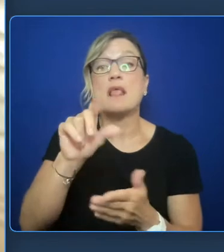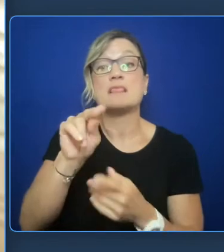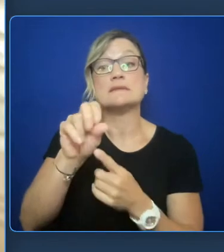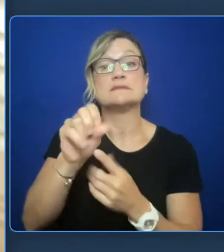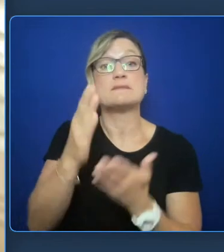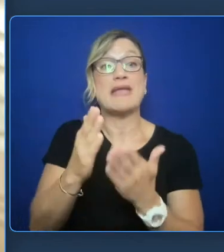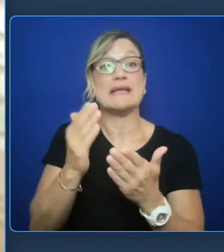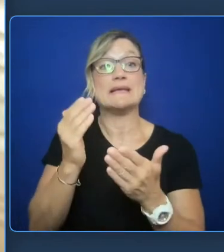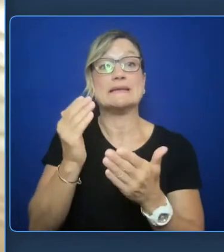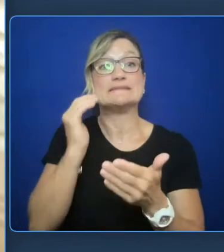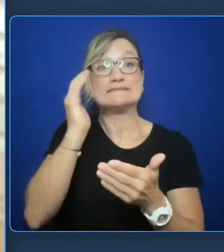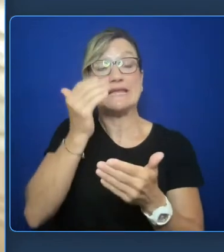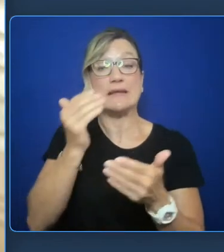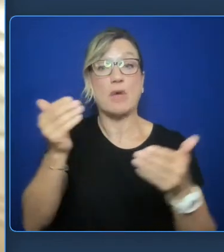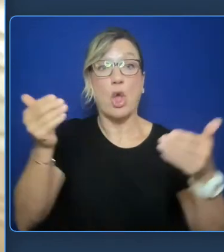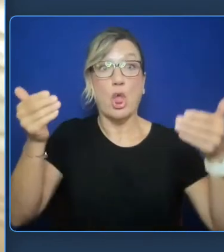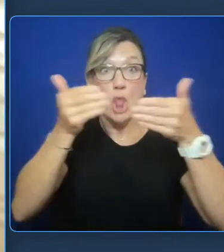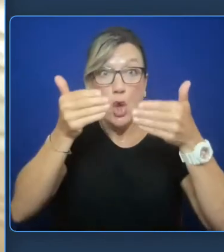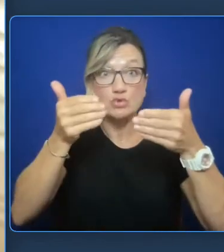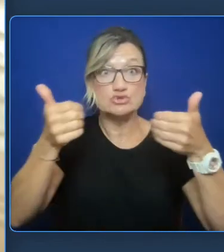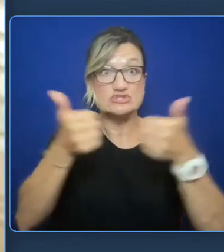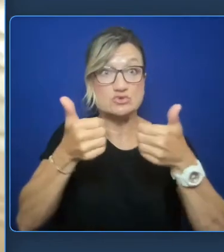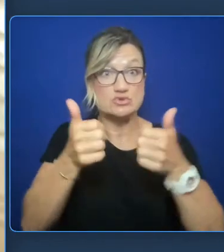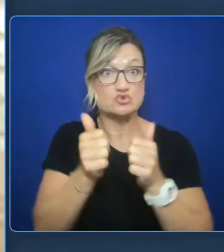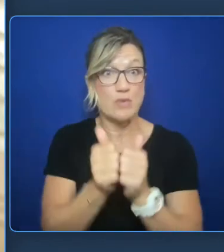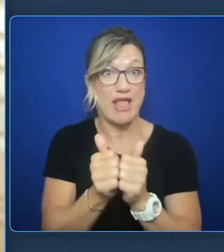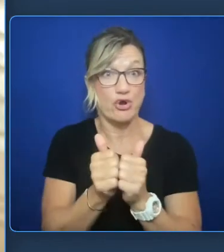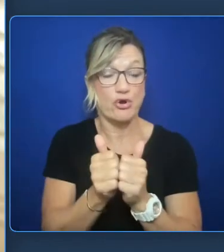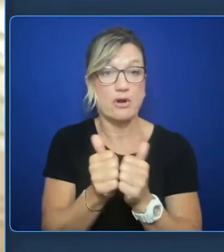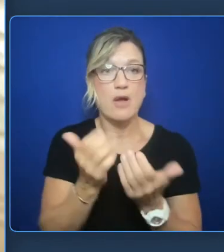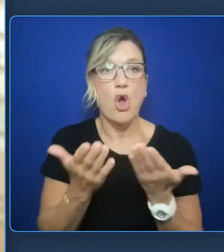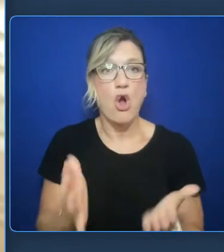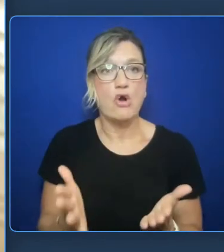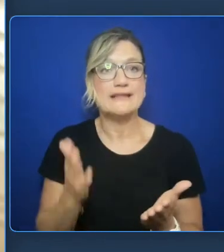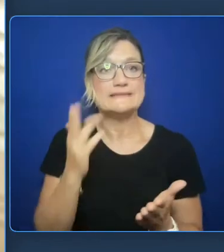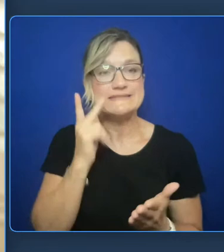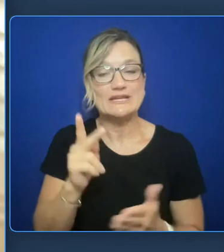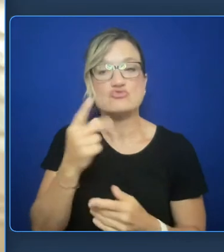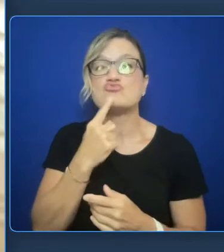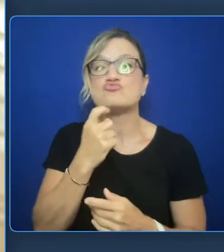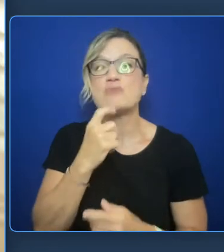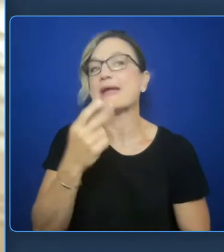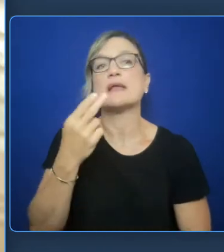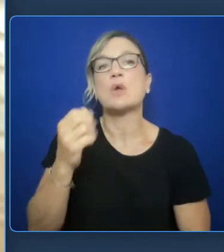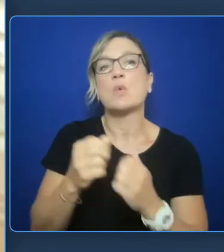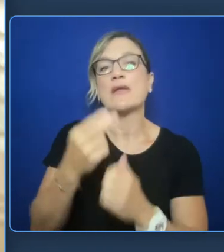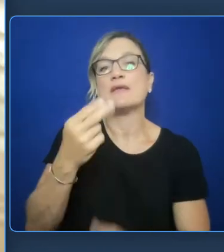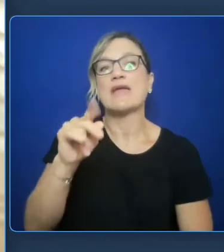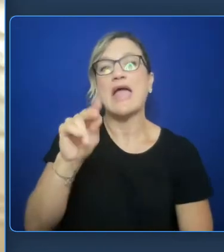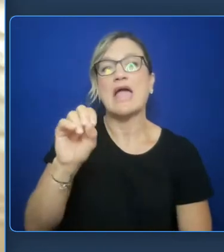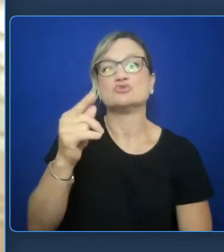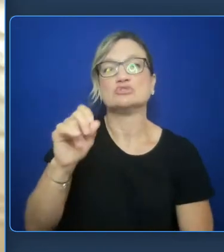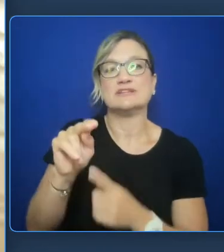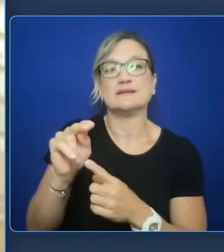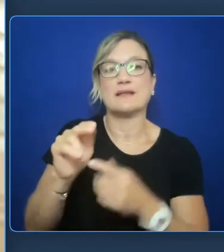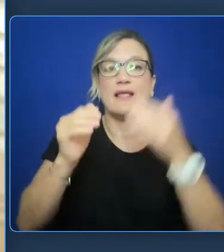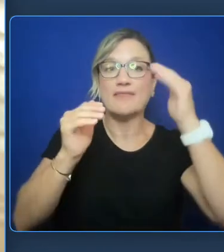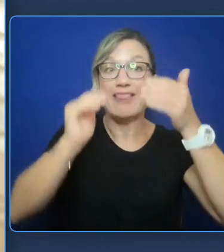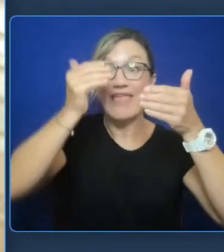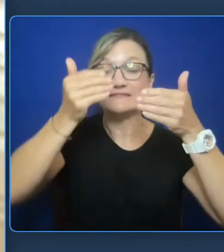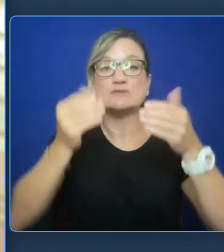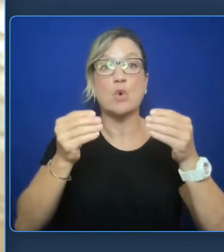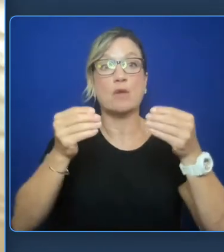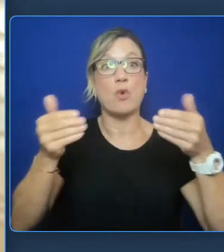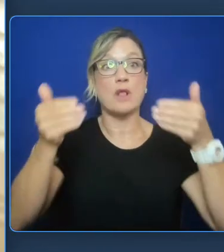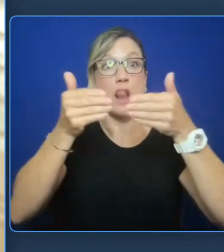these lenses may seem too close together, but we've already seen red with the hydrogen do lenses that were actually closer